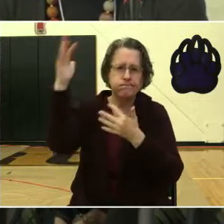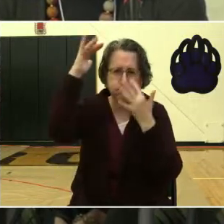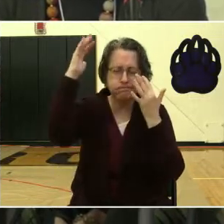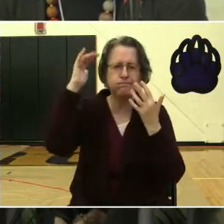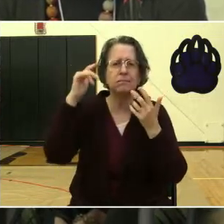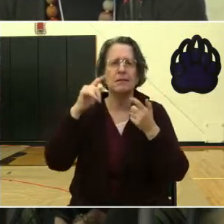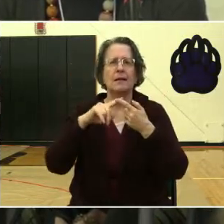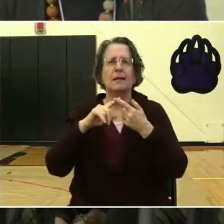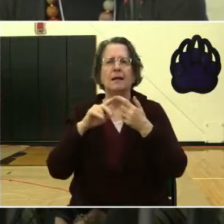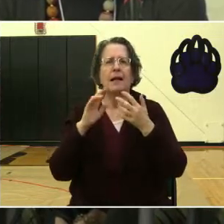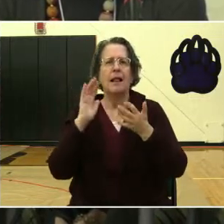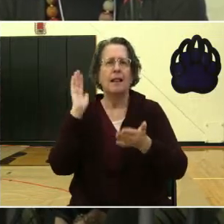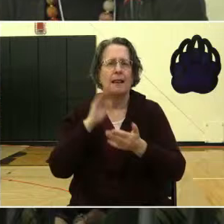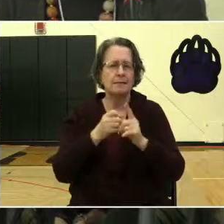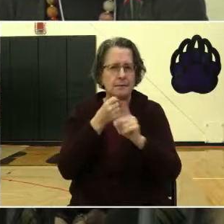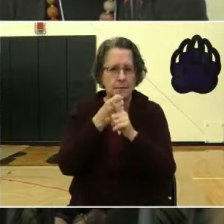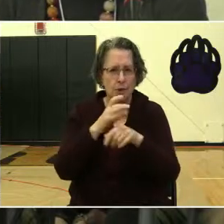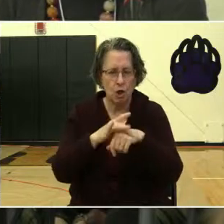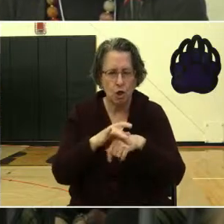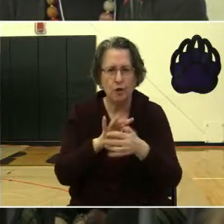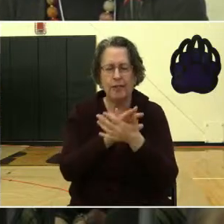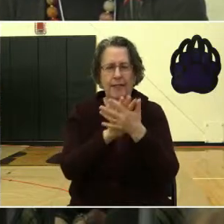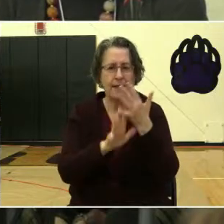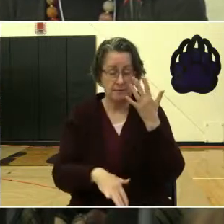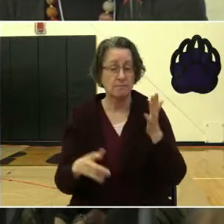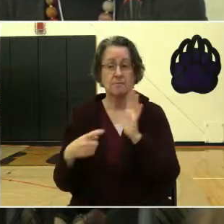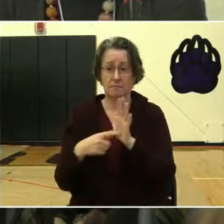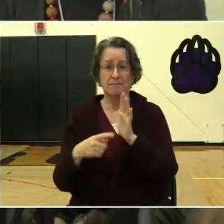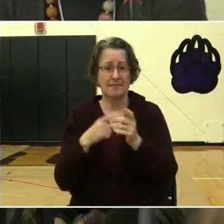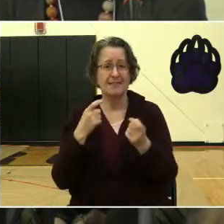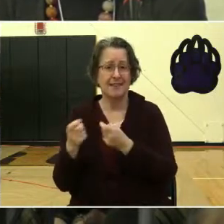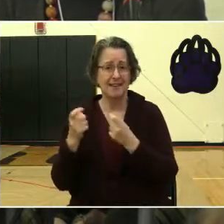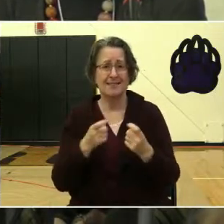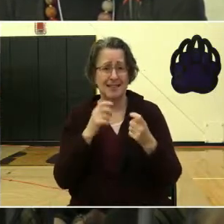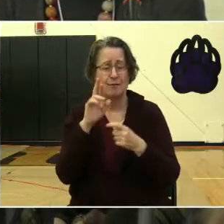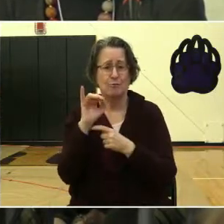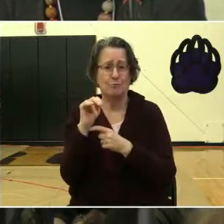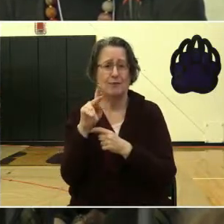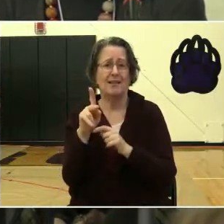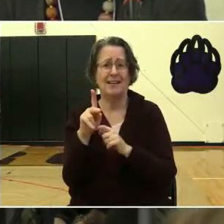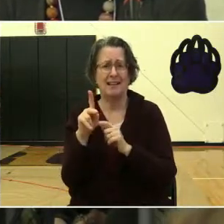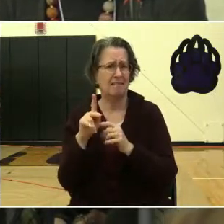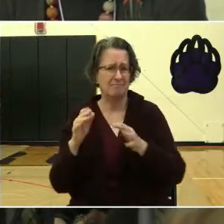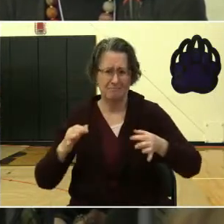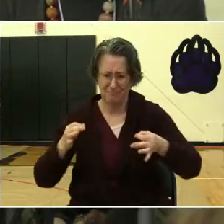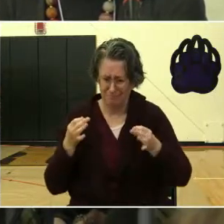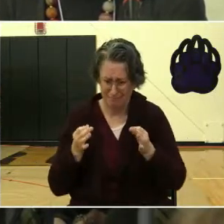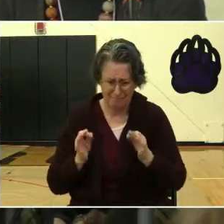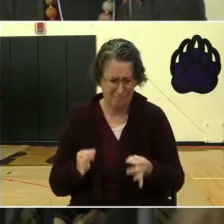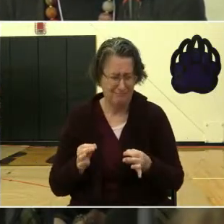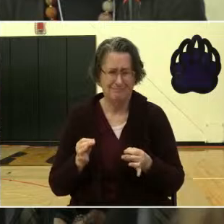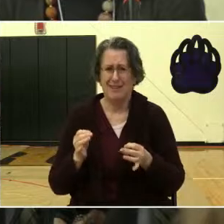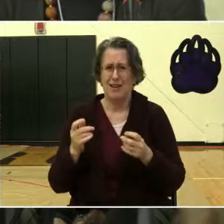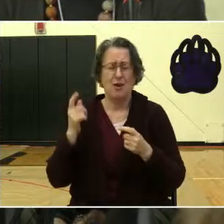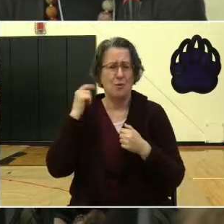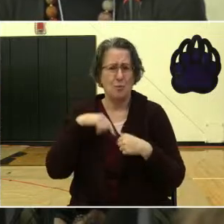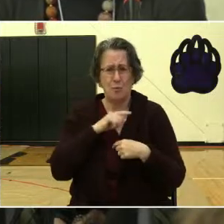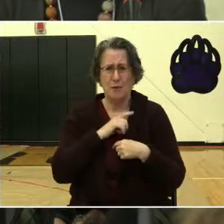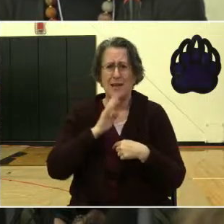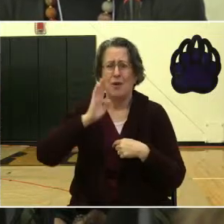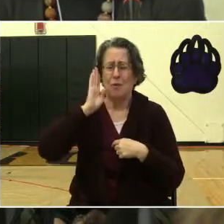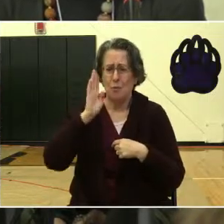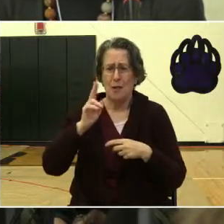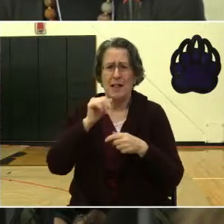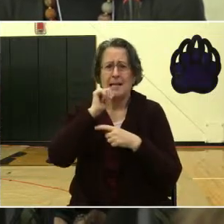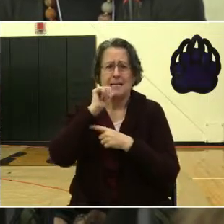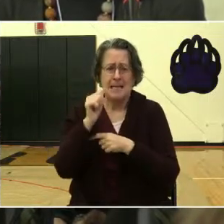rink uh without any question we will not be using some type of chloro floro hydrocarbon as